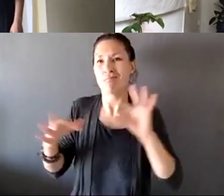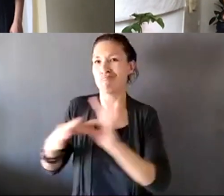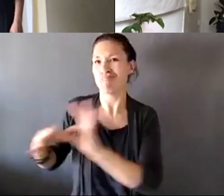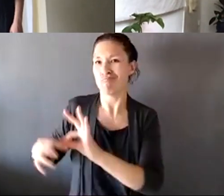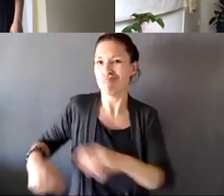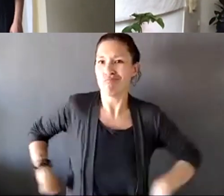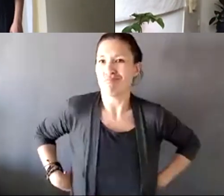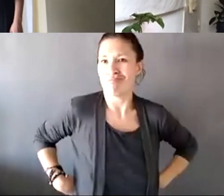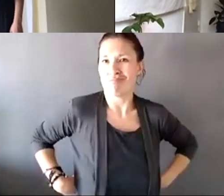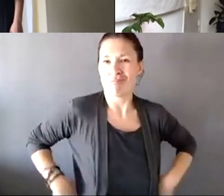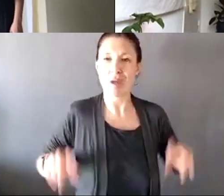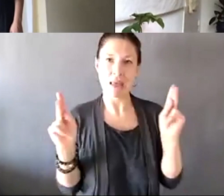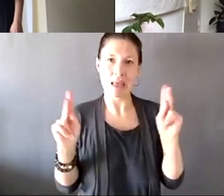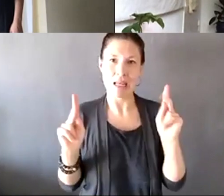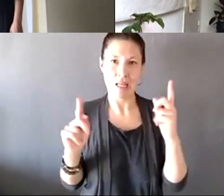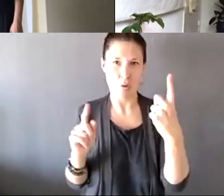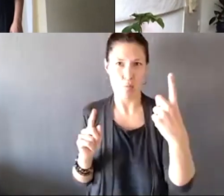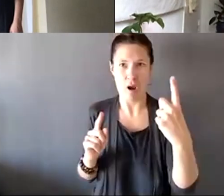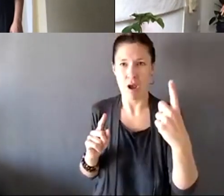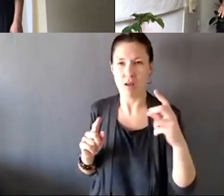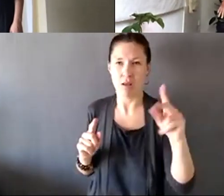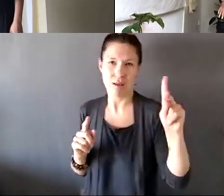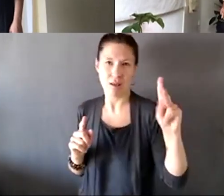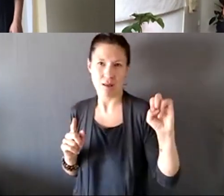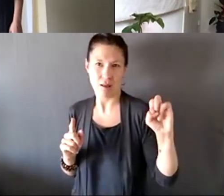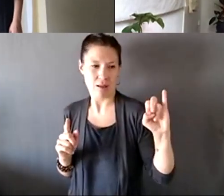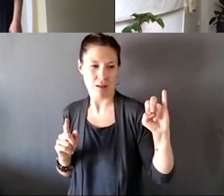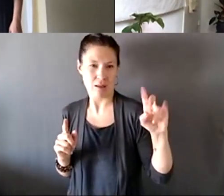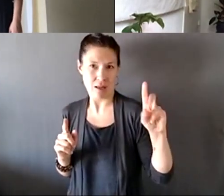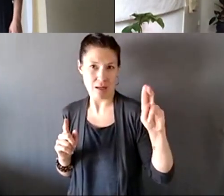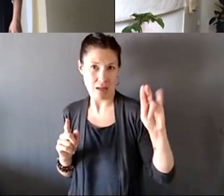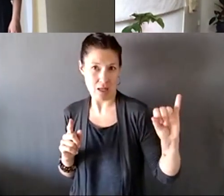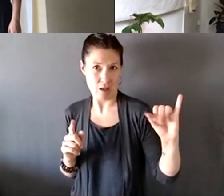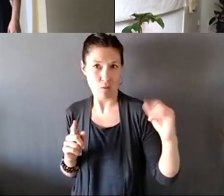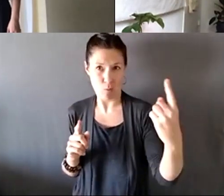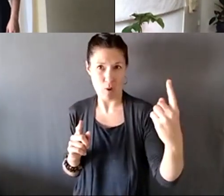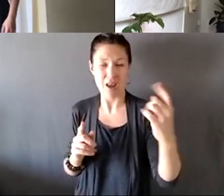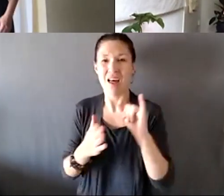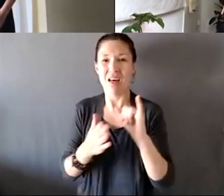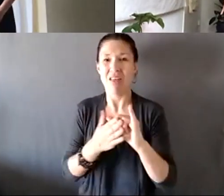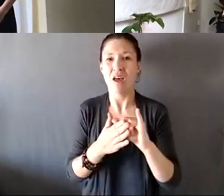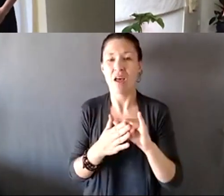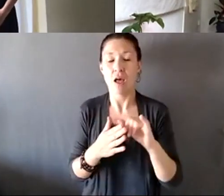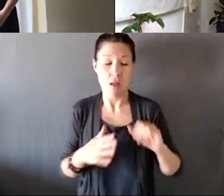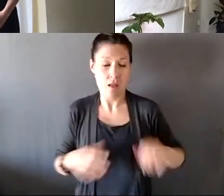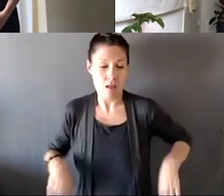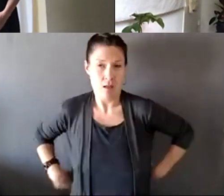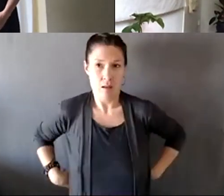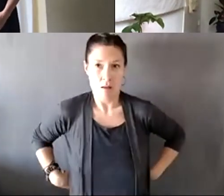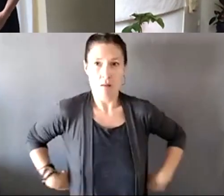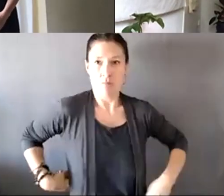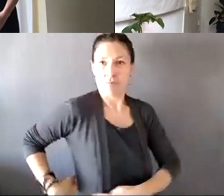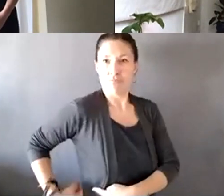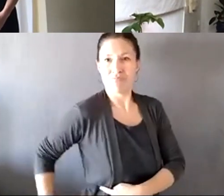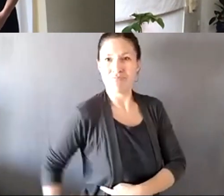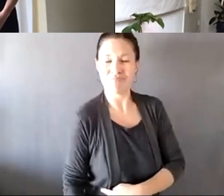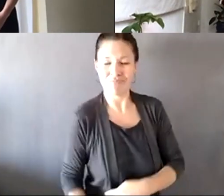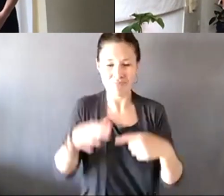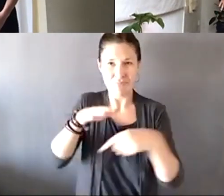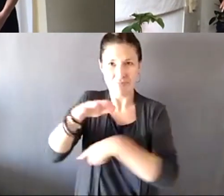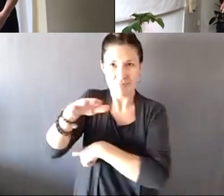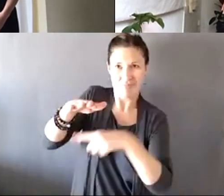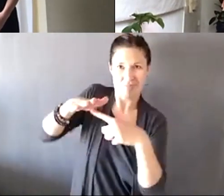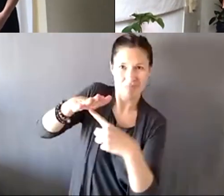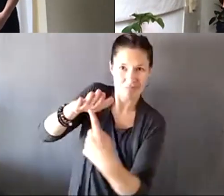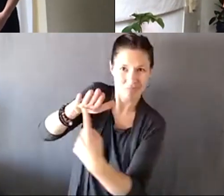Kidney 1 is how we receive energy from the earth. This is what the Chinese call bubbling spring. So